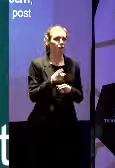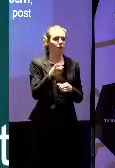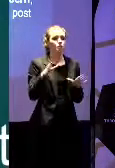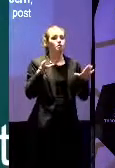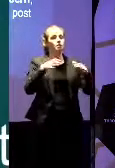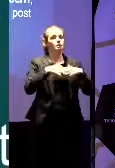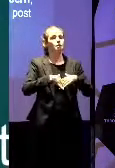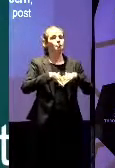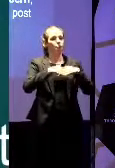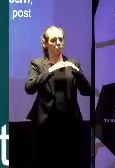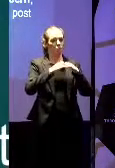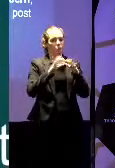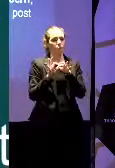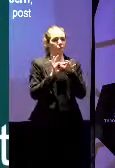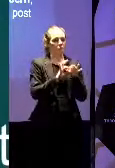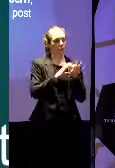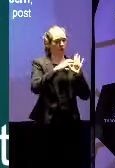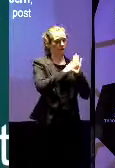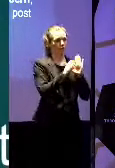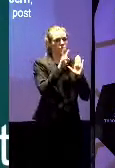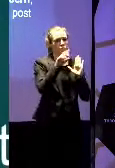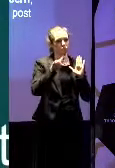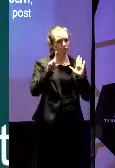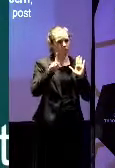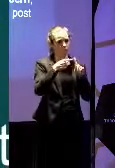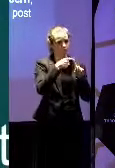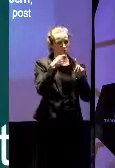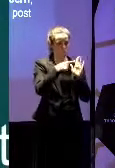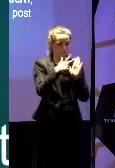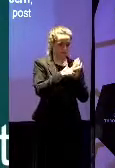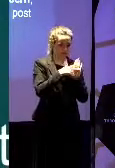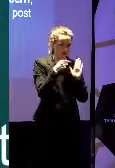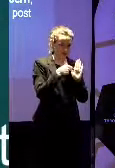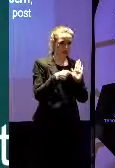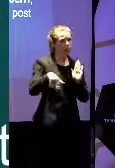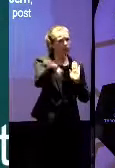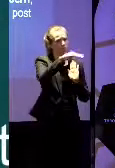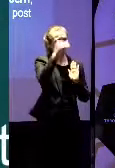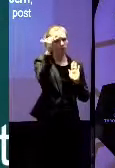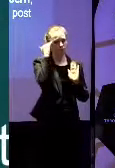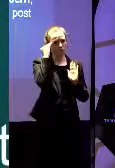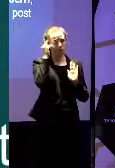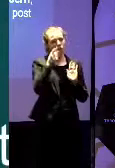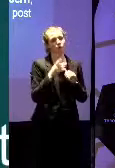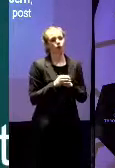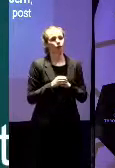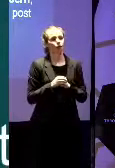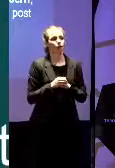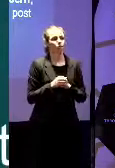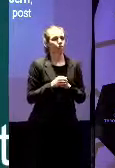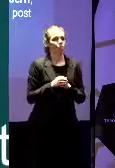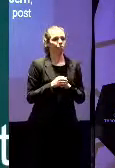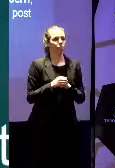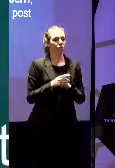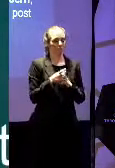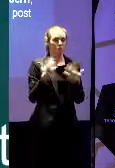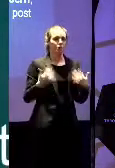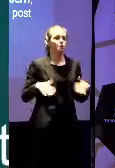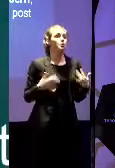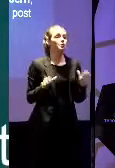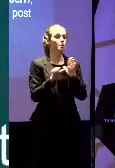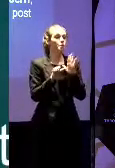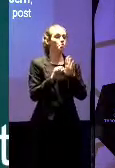established in terms of section 2.2 of the Act, as you all know by now. And the futures, now this is very important to